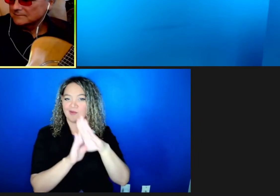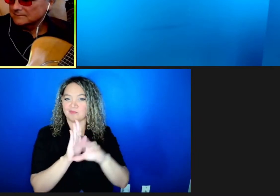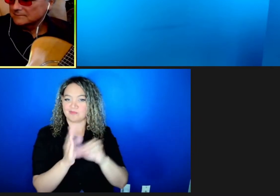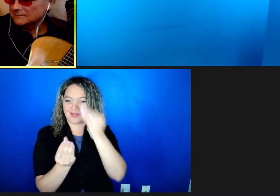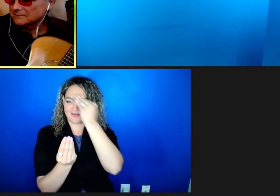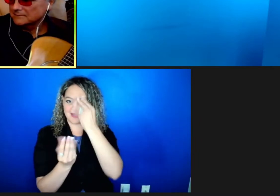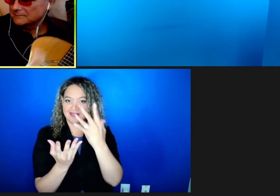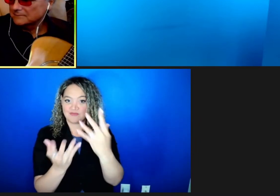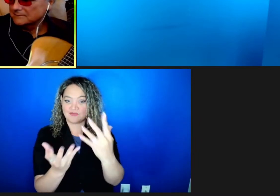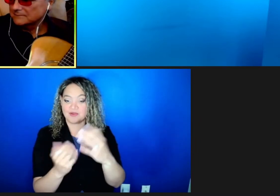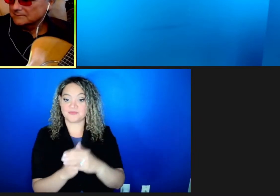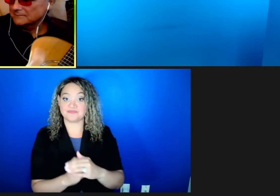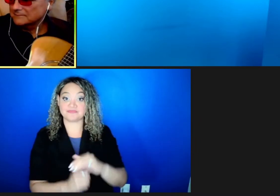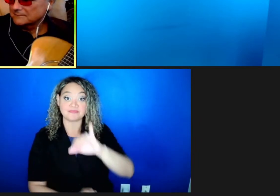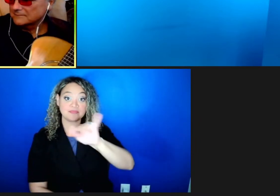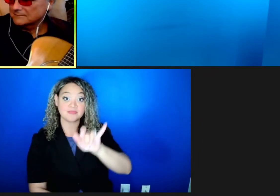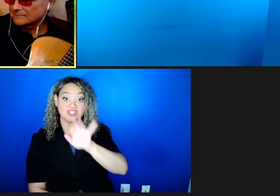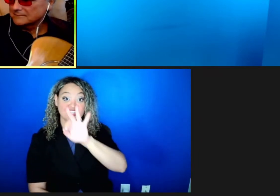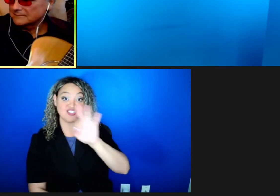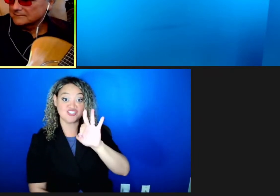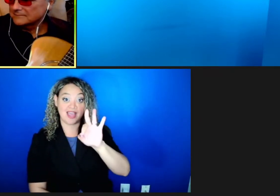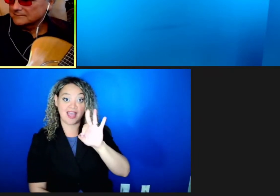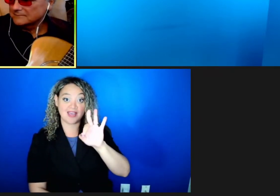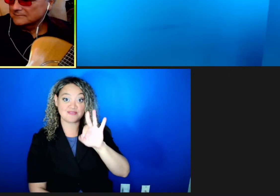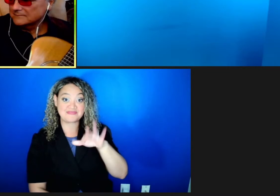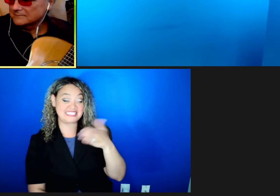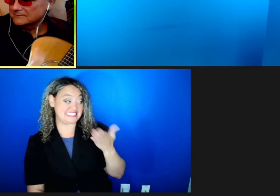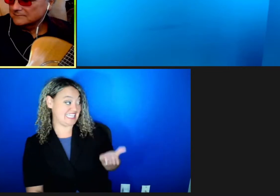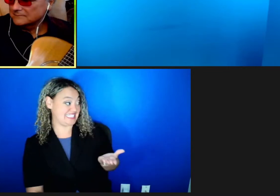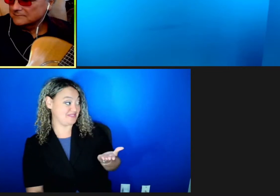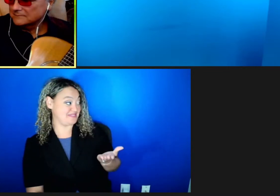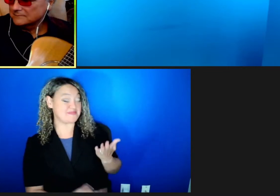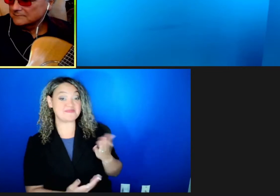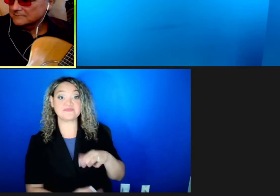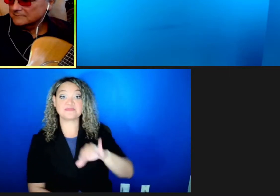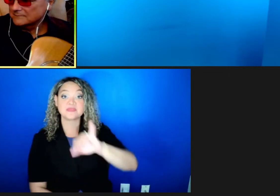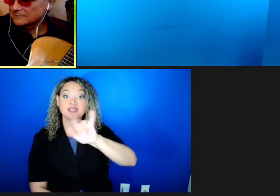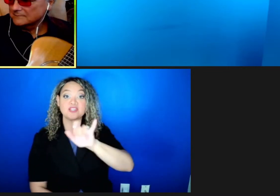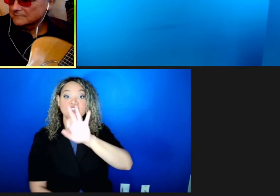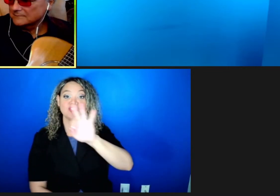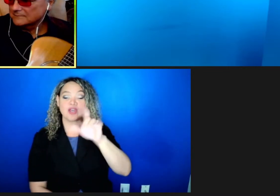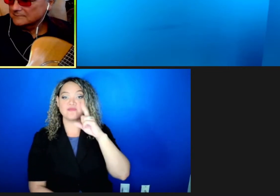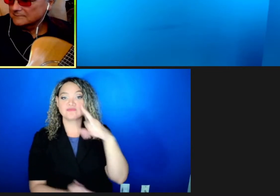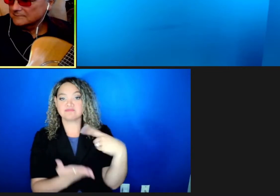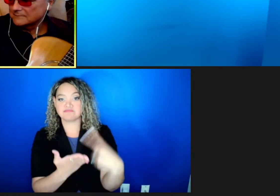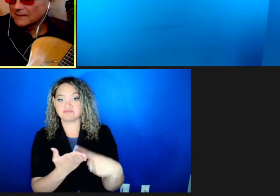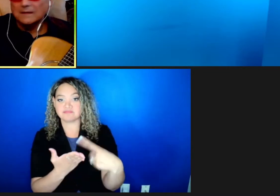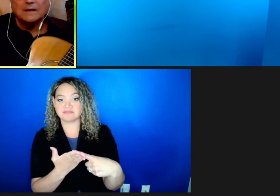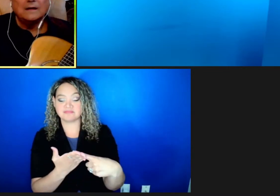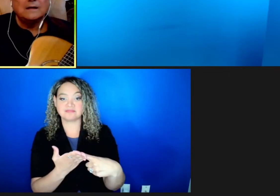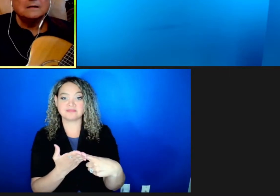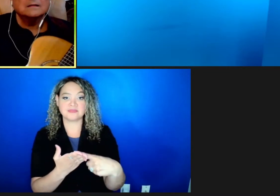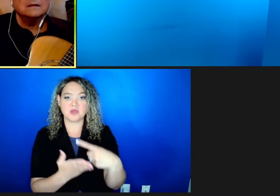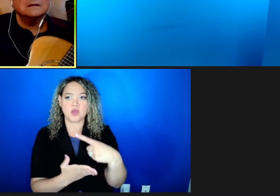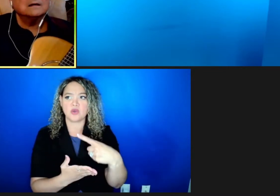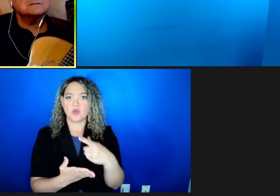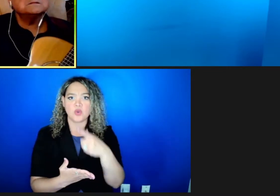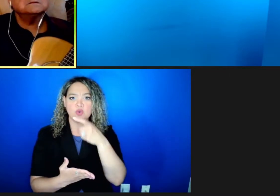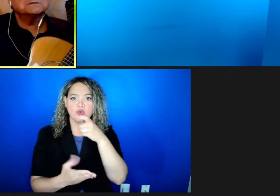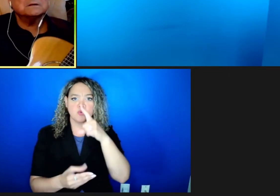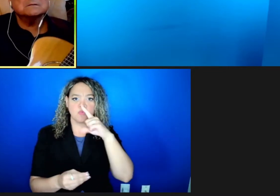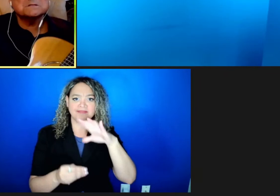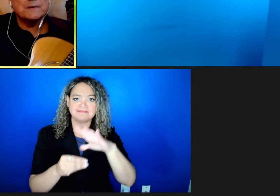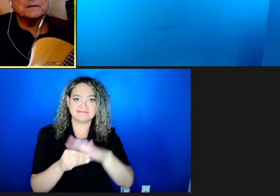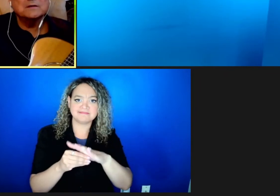here's Jeff sitting beside me. So Jeff, we're going to talk about dedicating this show. Yeah, this